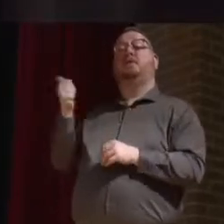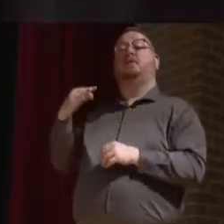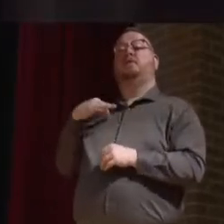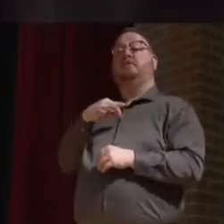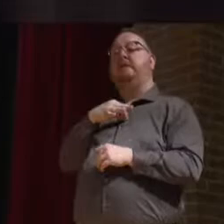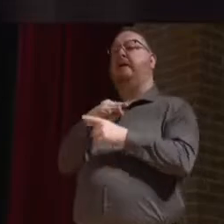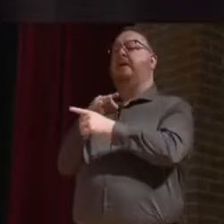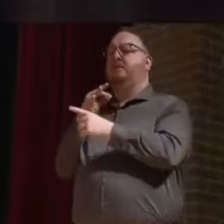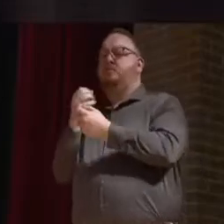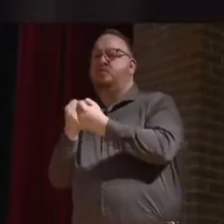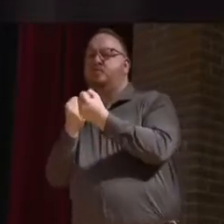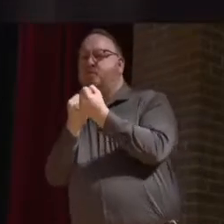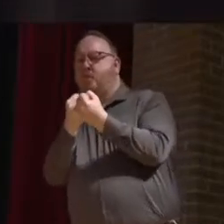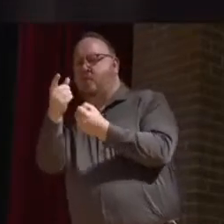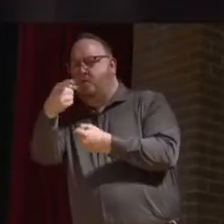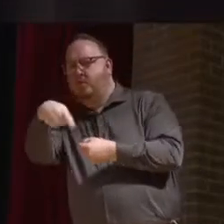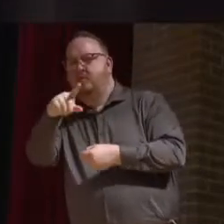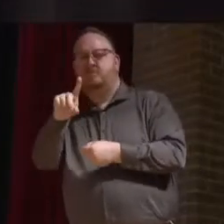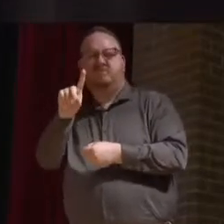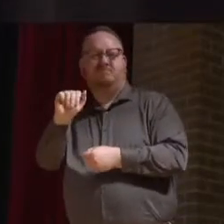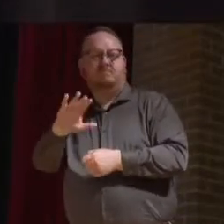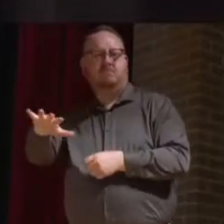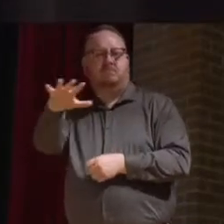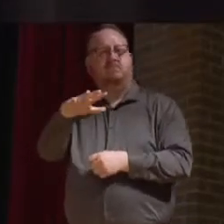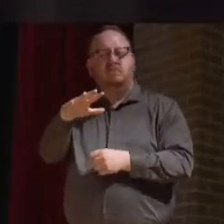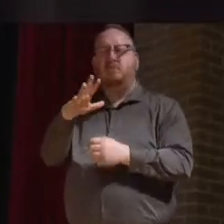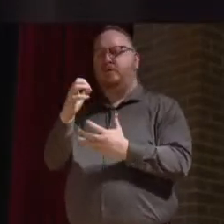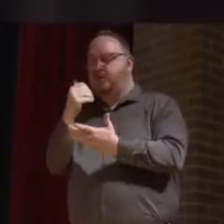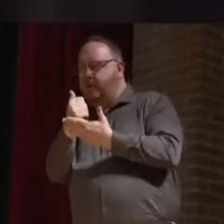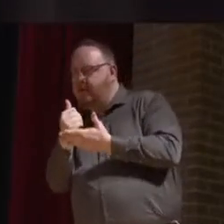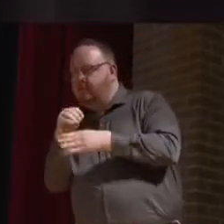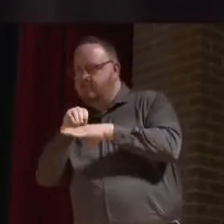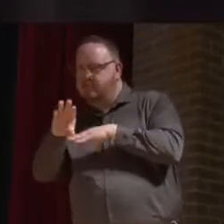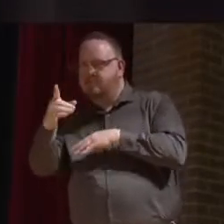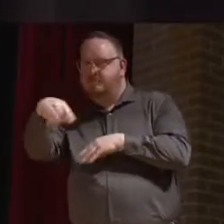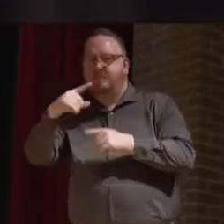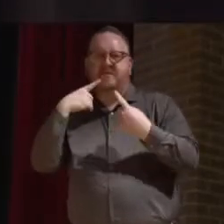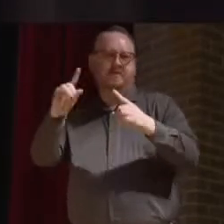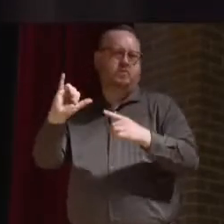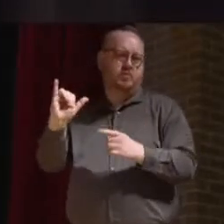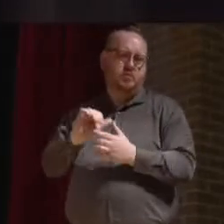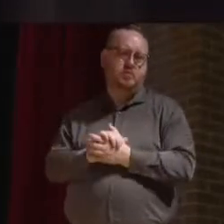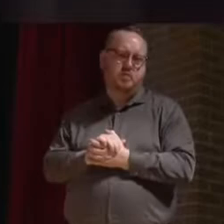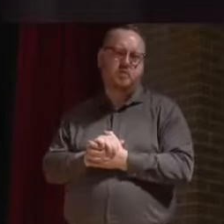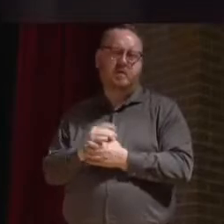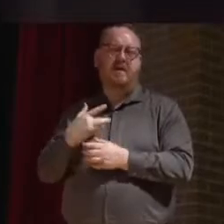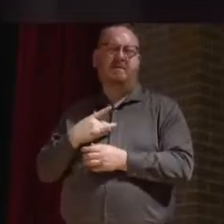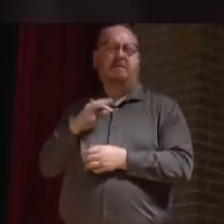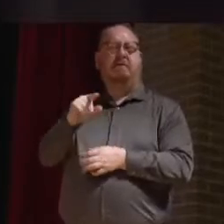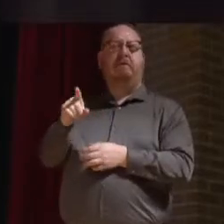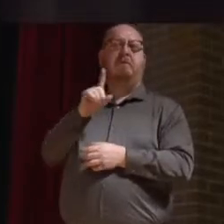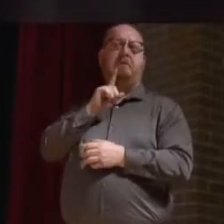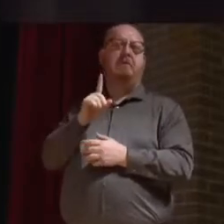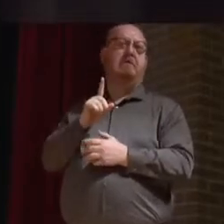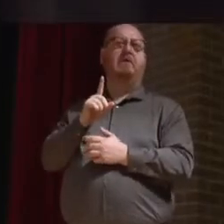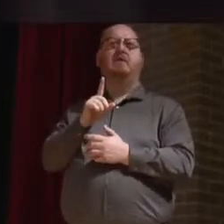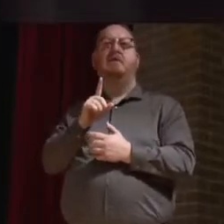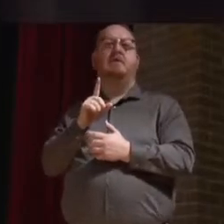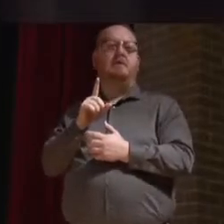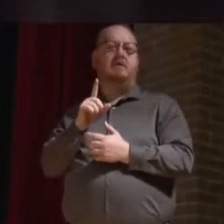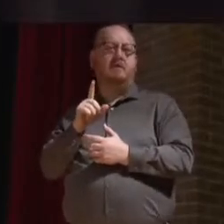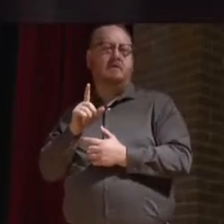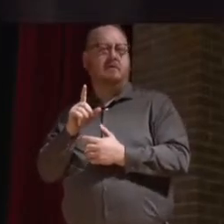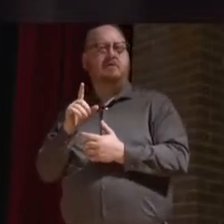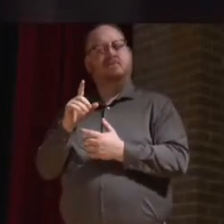of come in to support them and to, help them be successful too. And so I think that's just, again, getting back to being good citizens from the